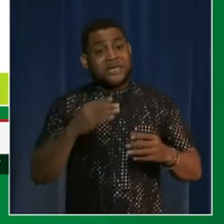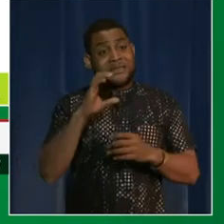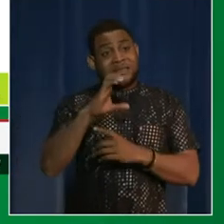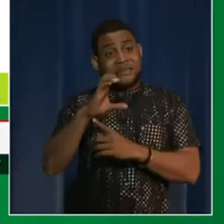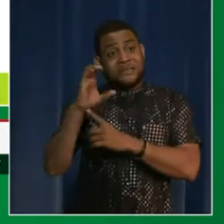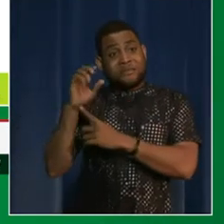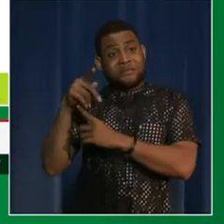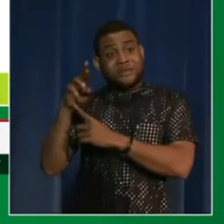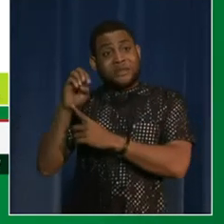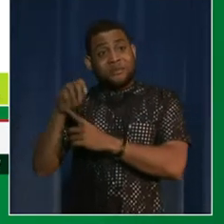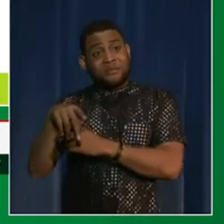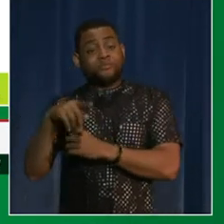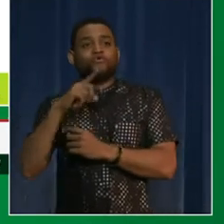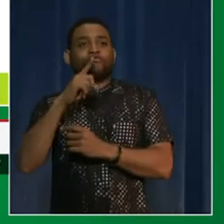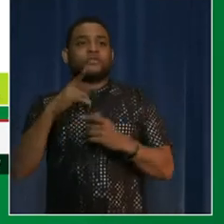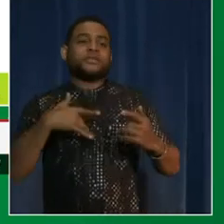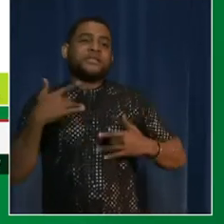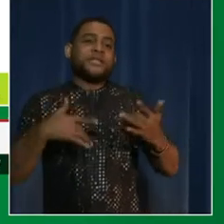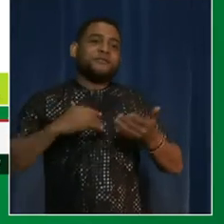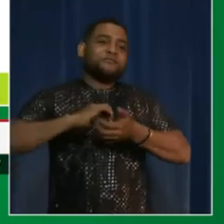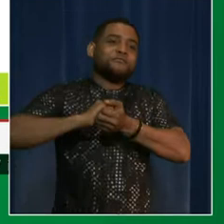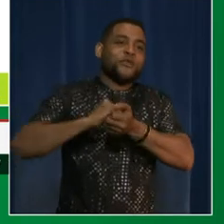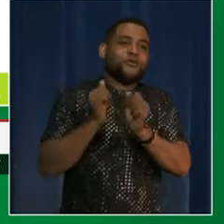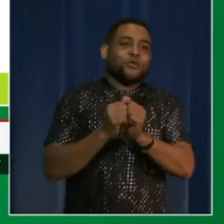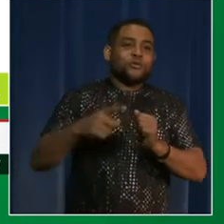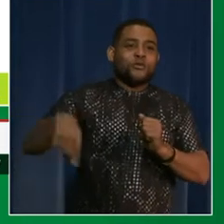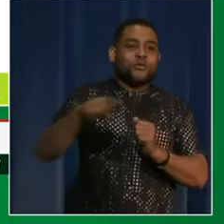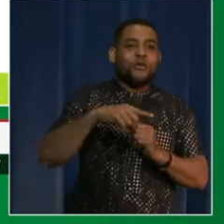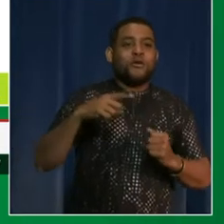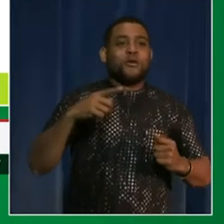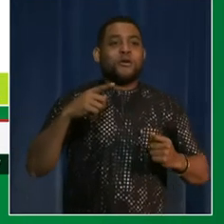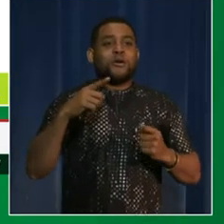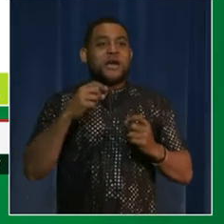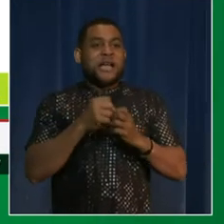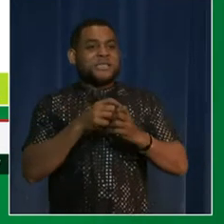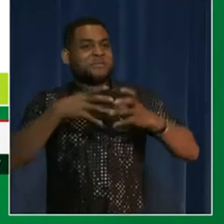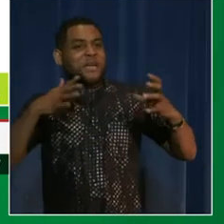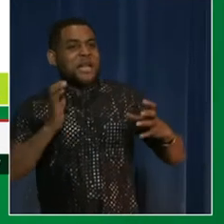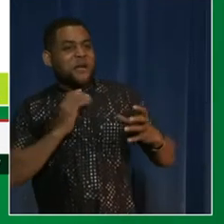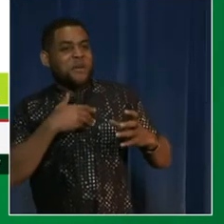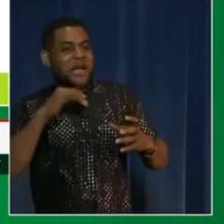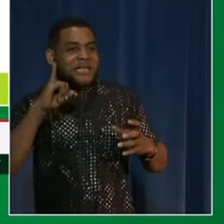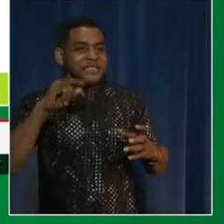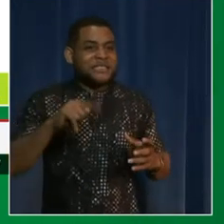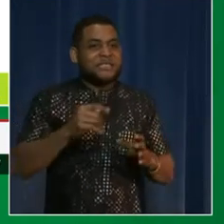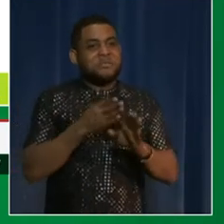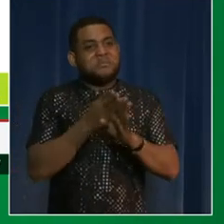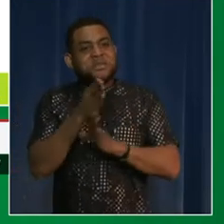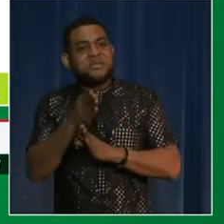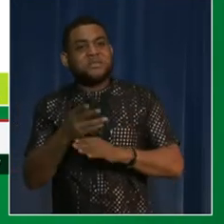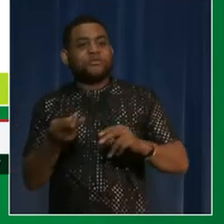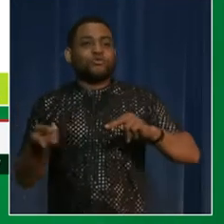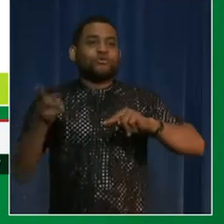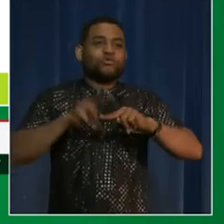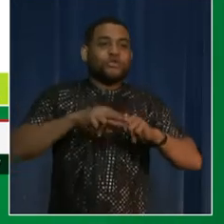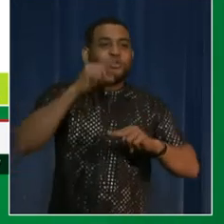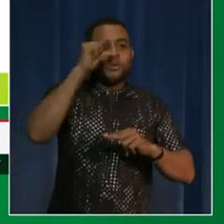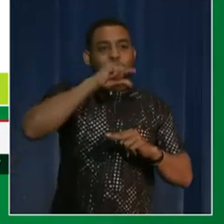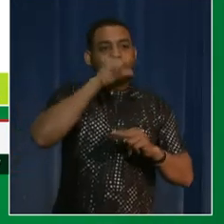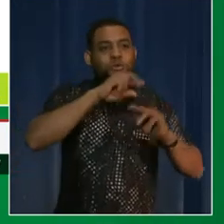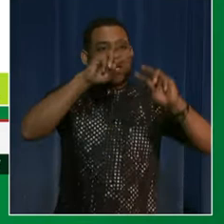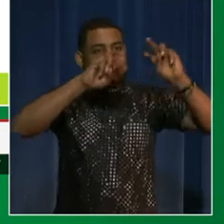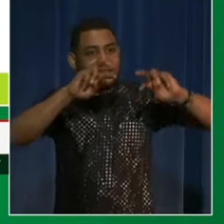with Google to expand our IT pathway that includes Google Data Analytics as the first of what will become many